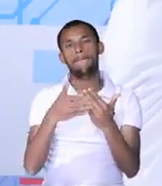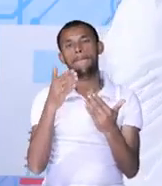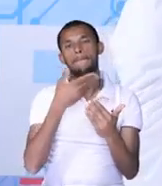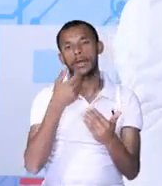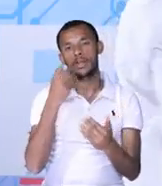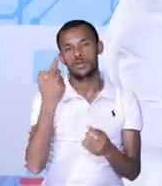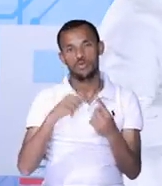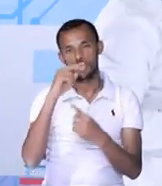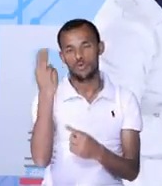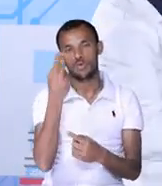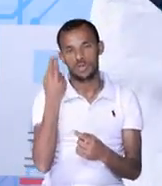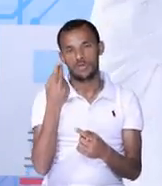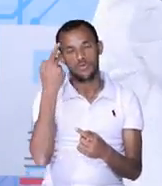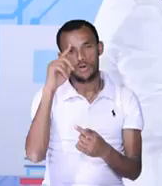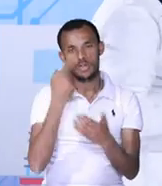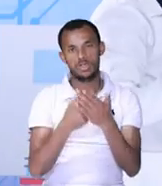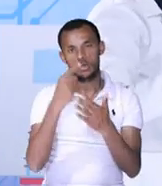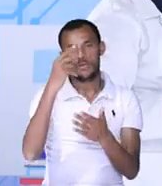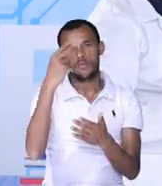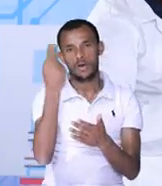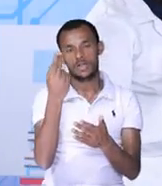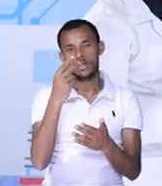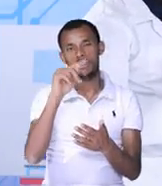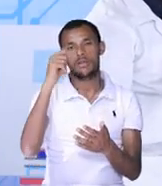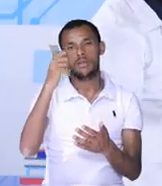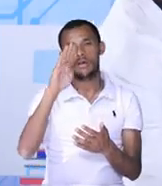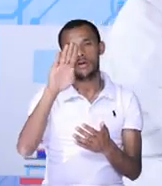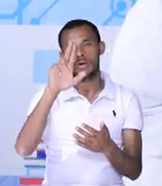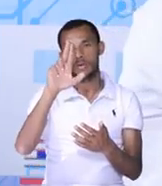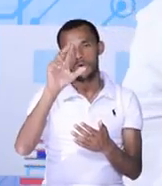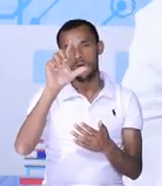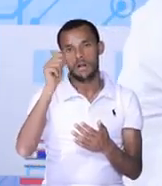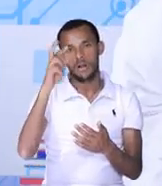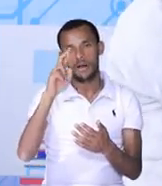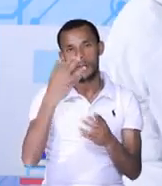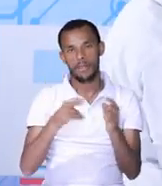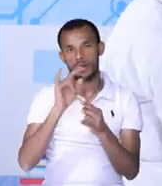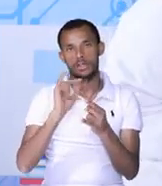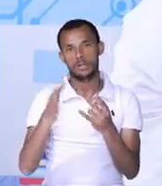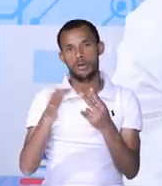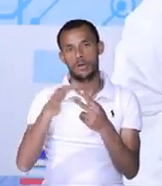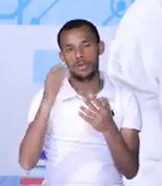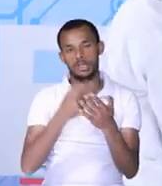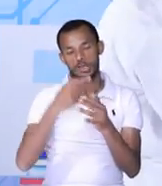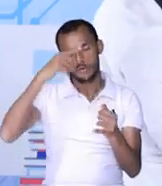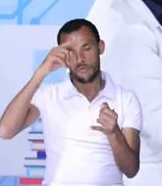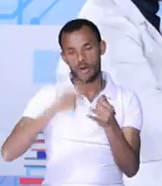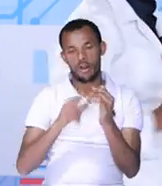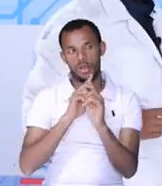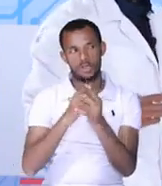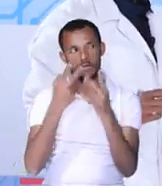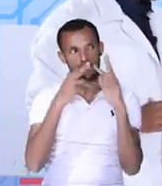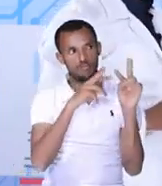for such type of functions. Tabular method is preferable. Now, so this is the final answer of